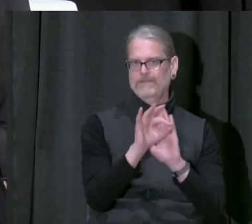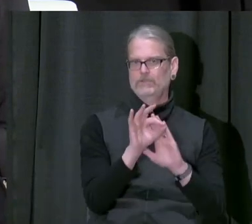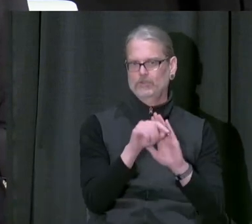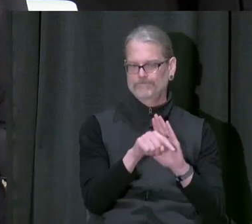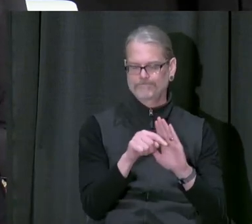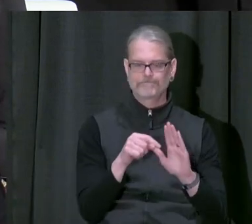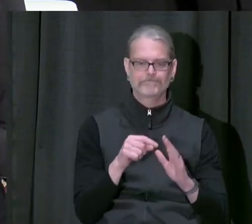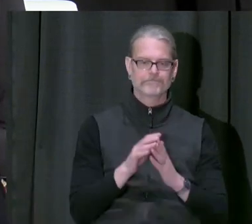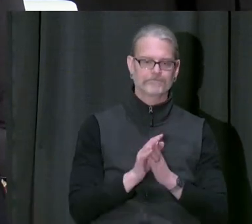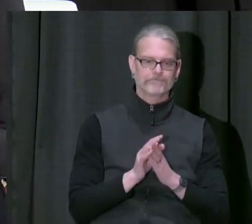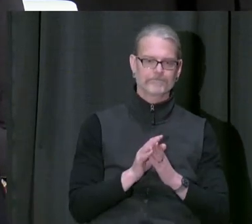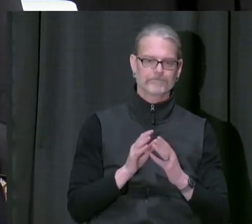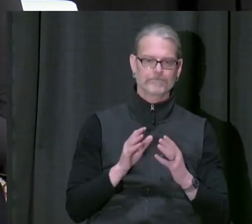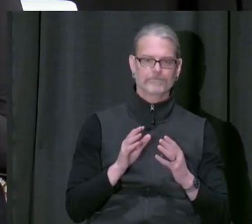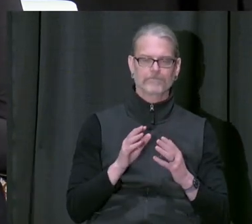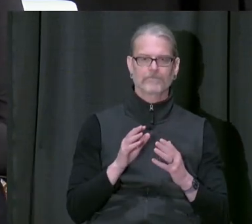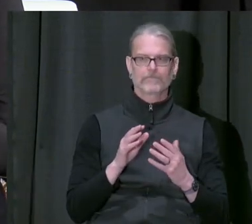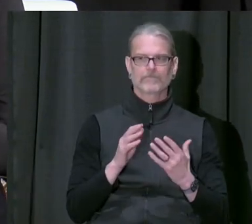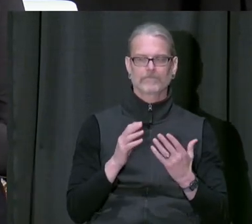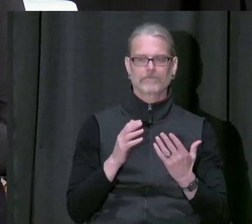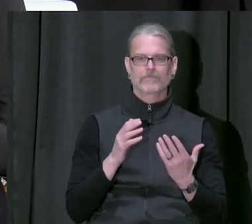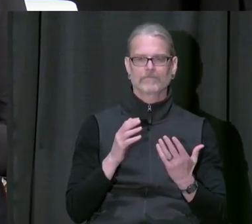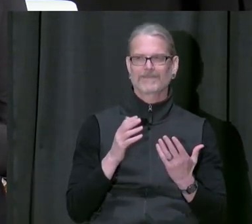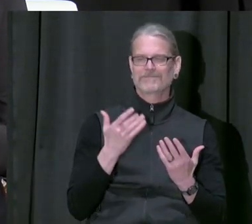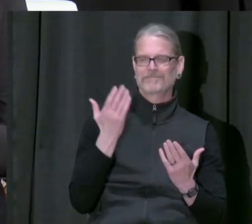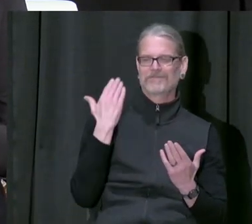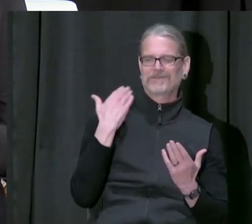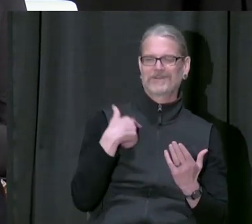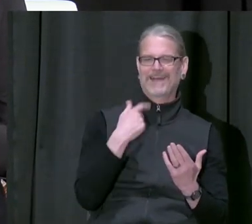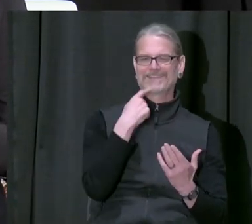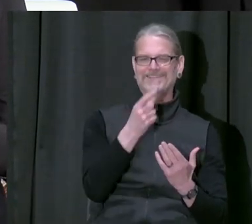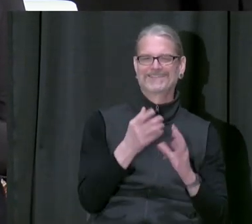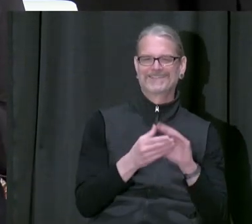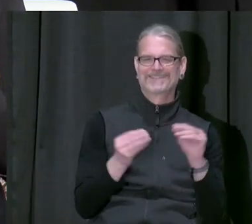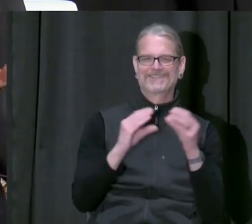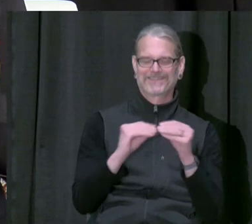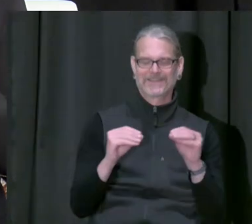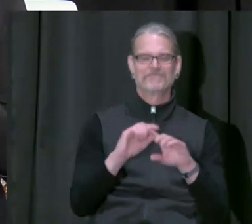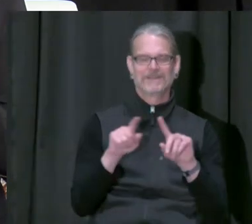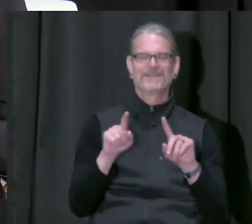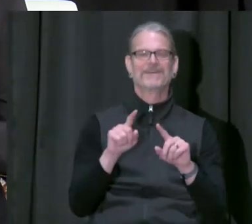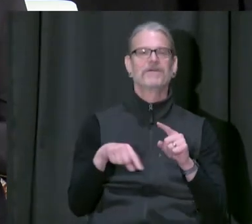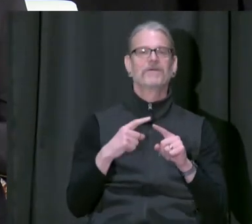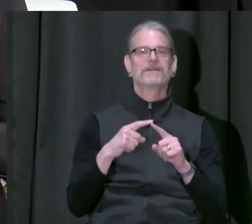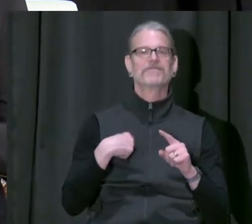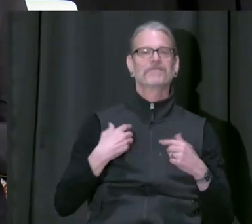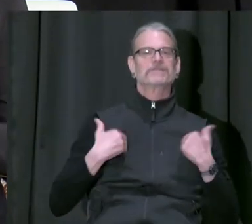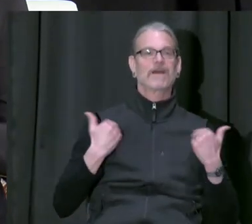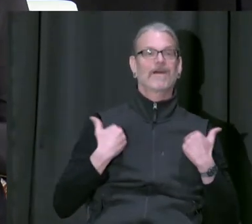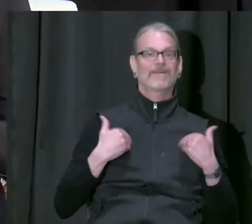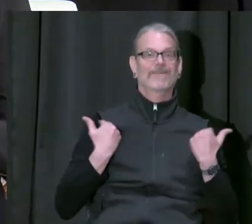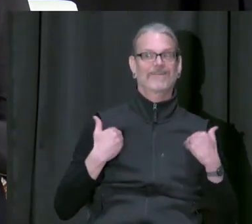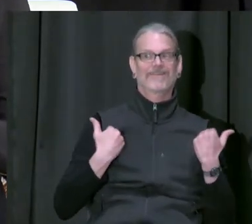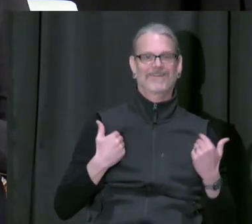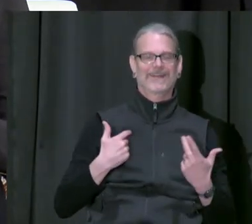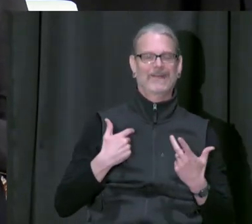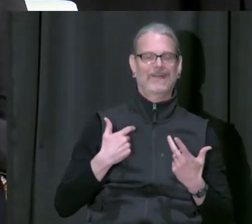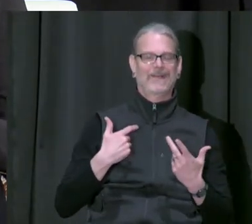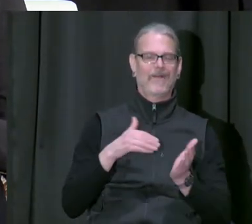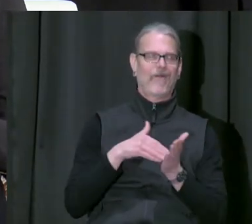feature, and I gave this anecdote earlier today, but when I was younger, I used to